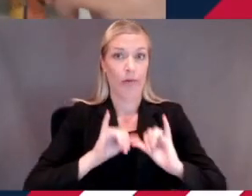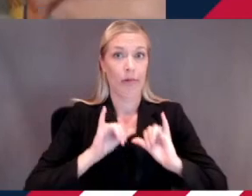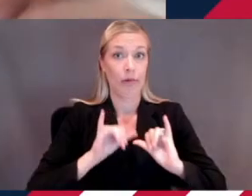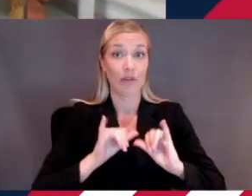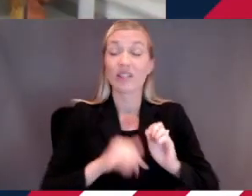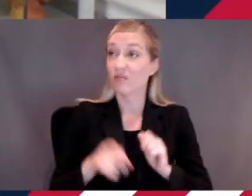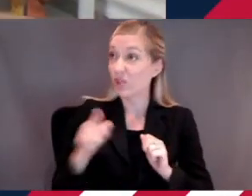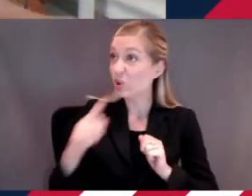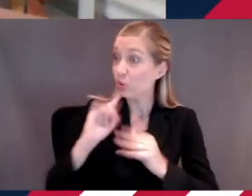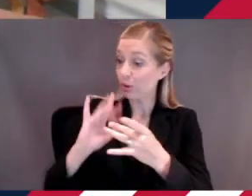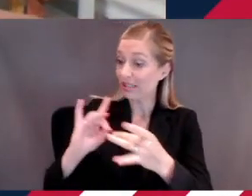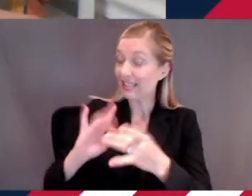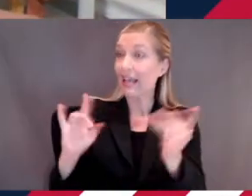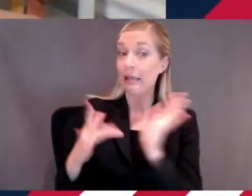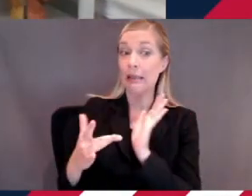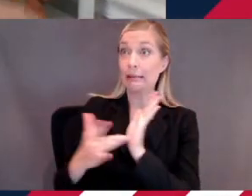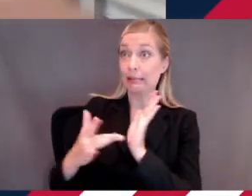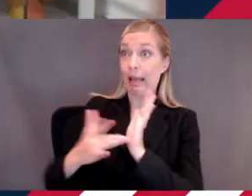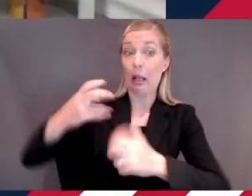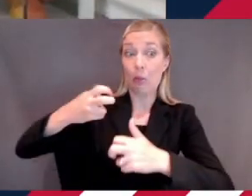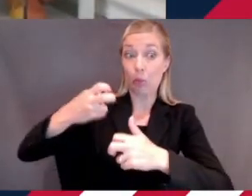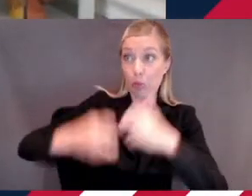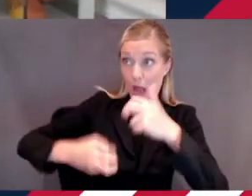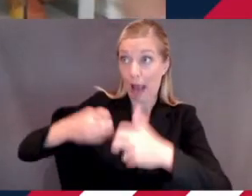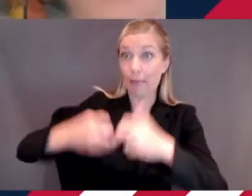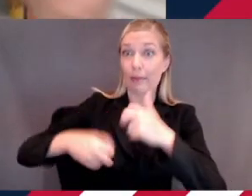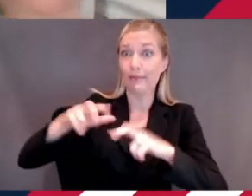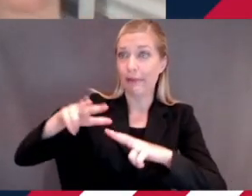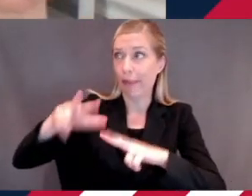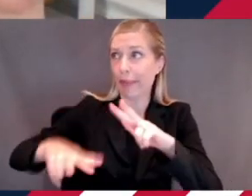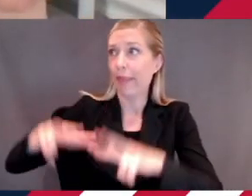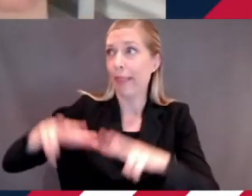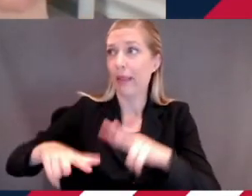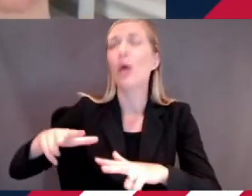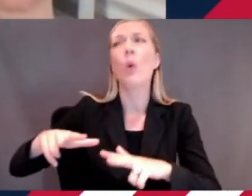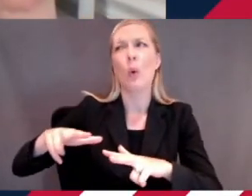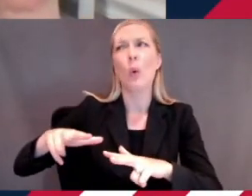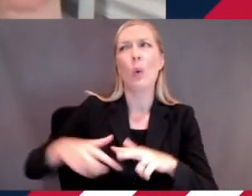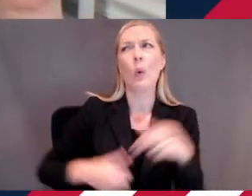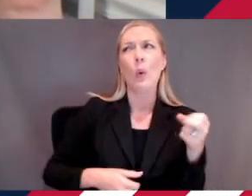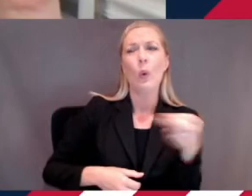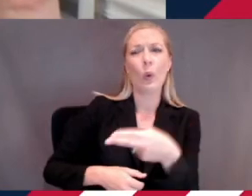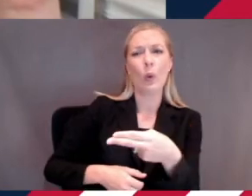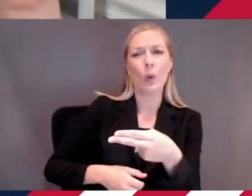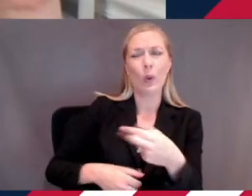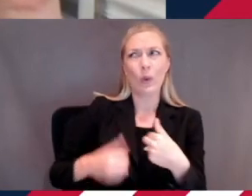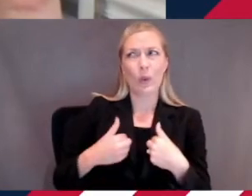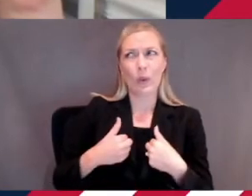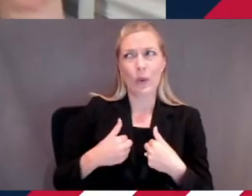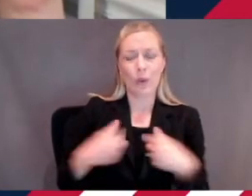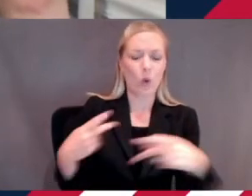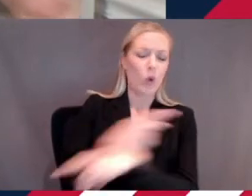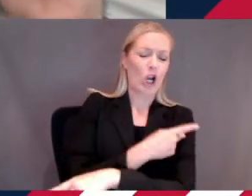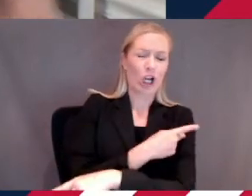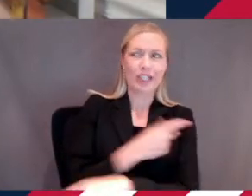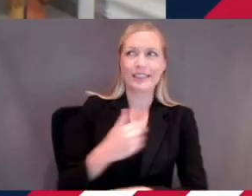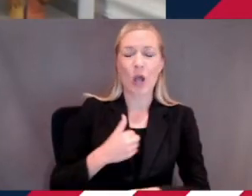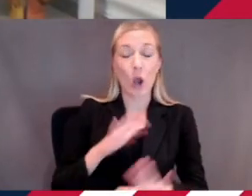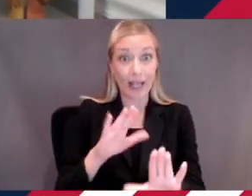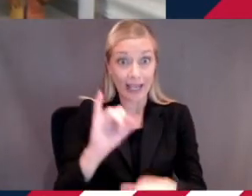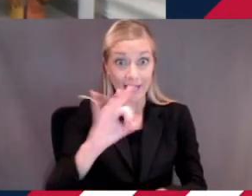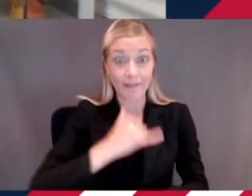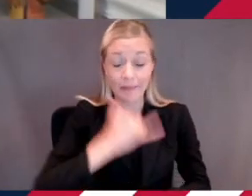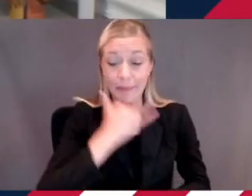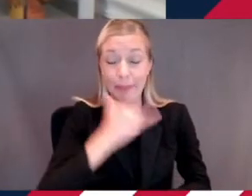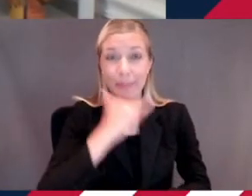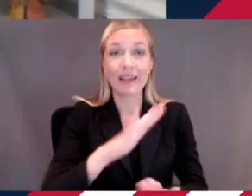efficient in this. So if I screw up, I also ask for everyone's patience and forgiveness ahead of time. Before I go into my opening